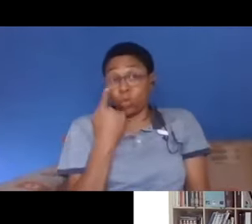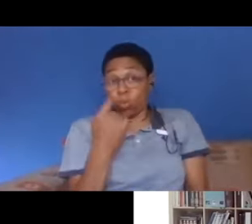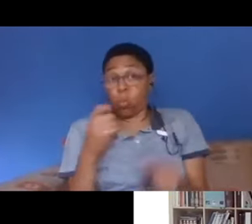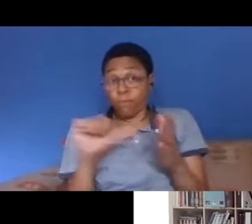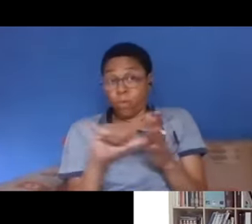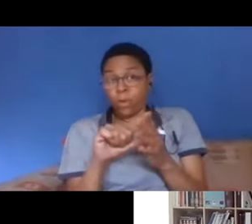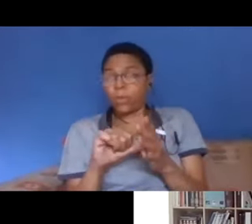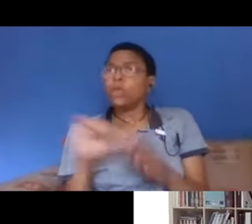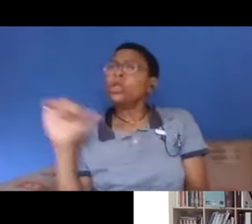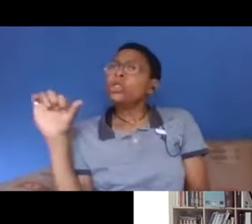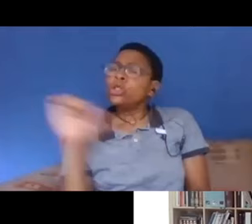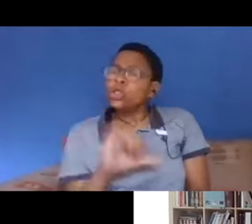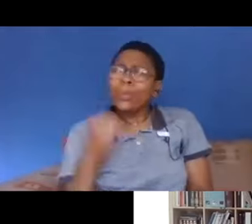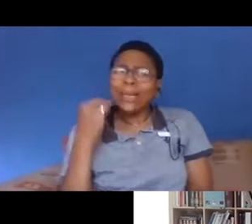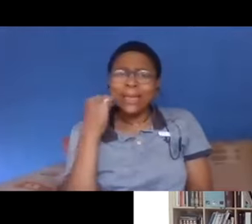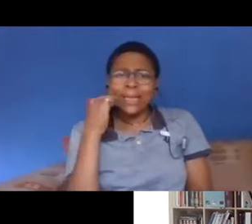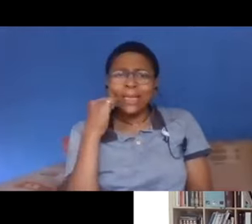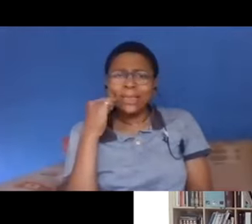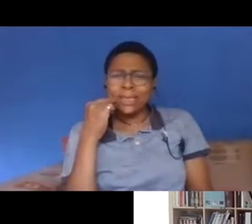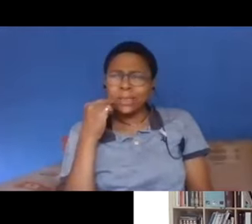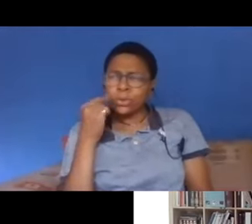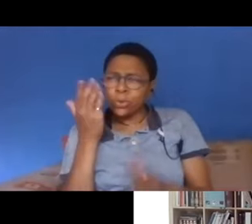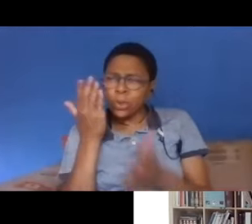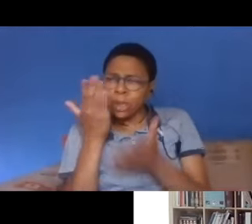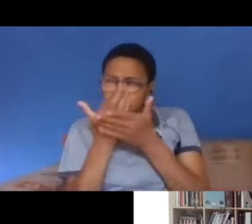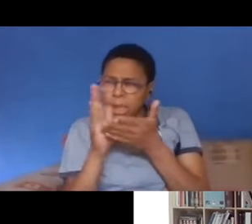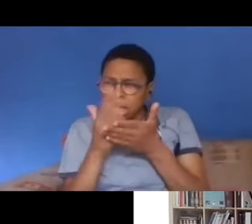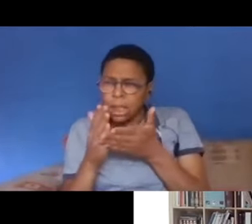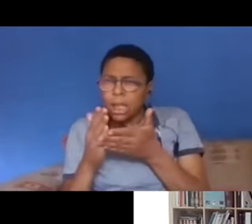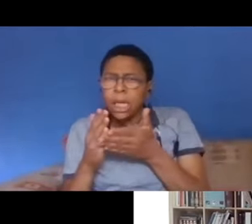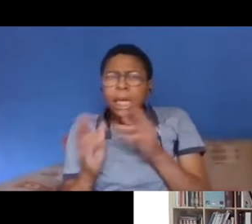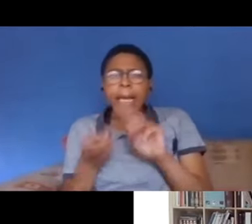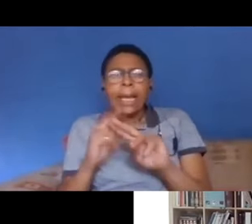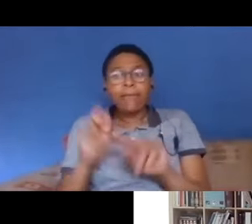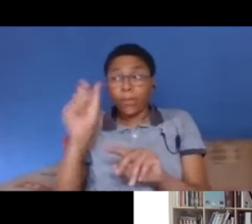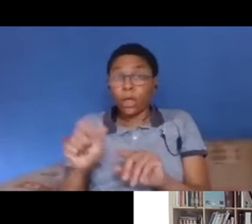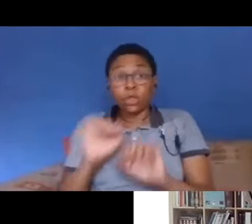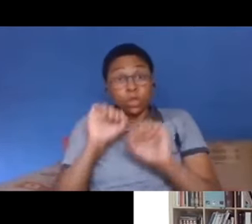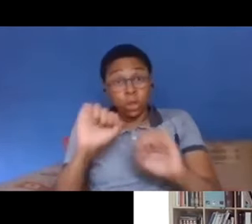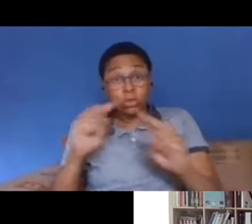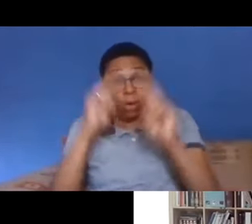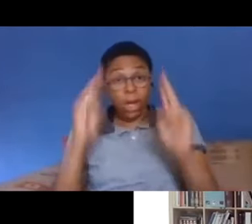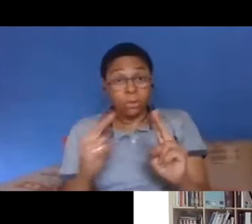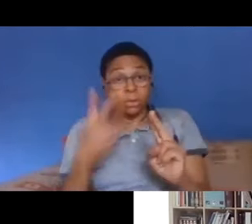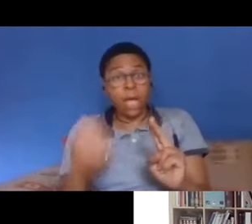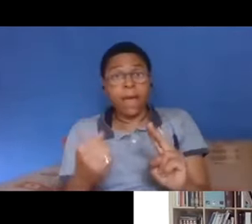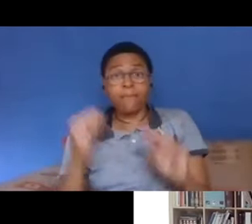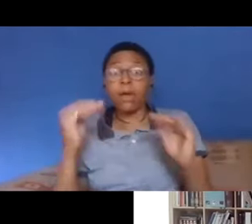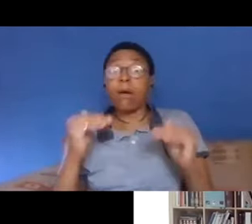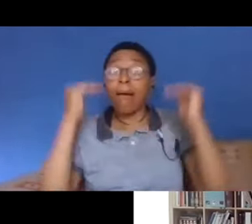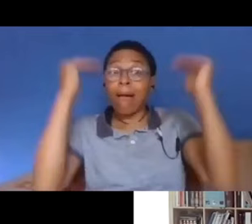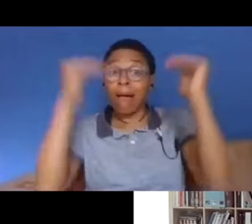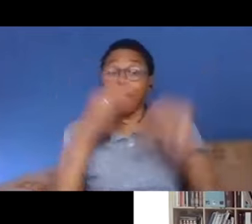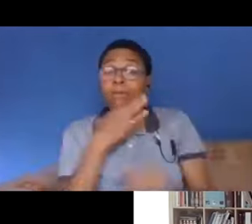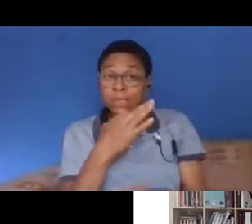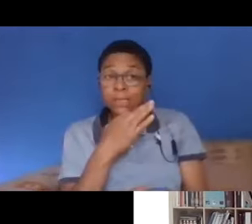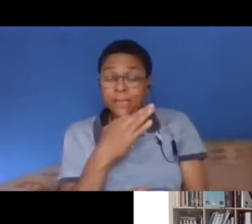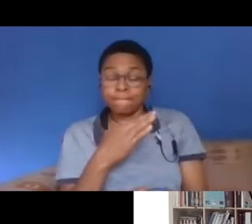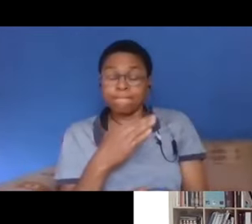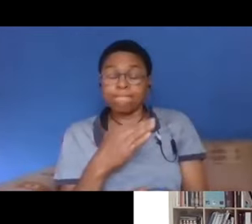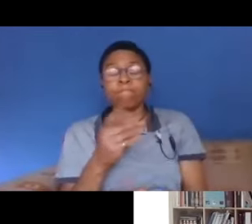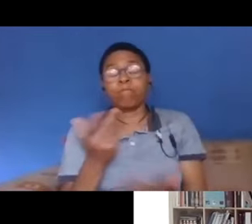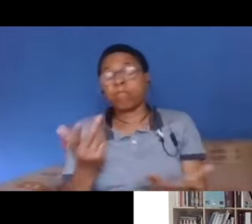relatively easy to identify if there are high-risk members in your household. And then clearly, you know, we